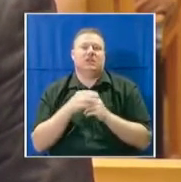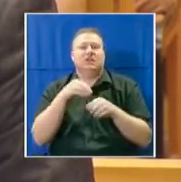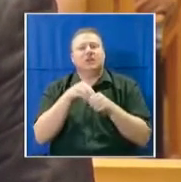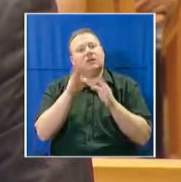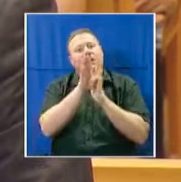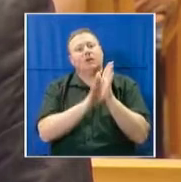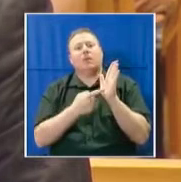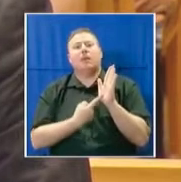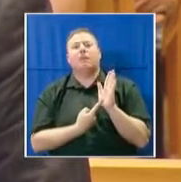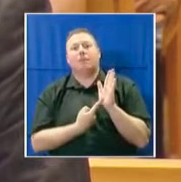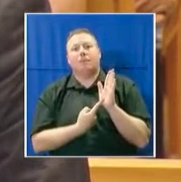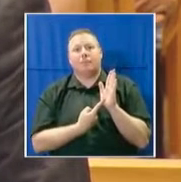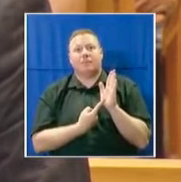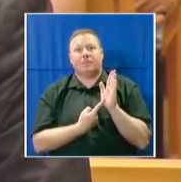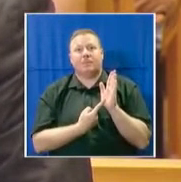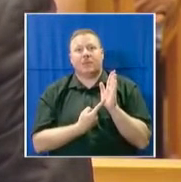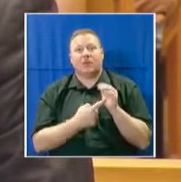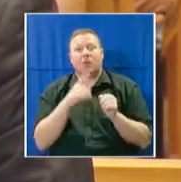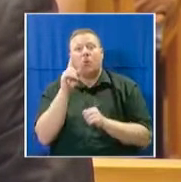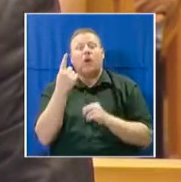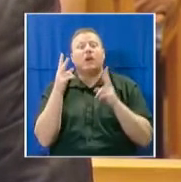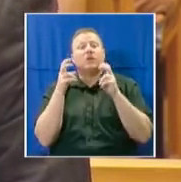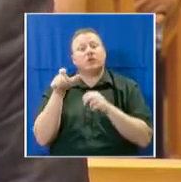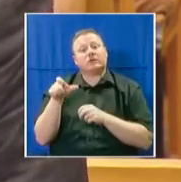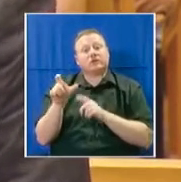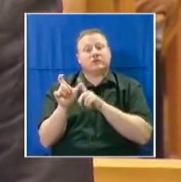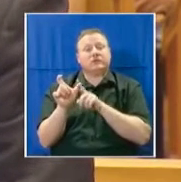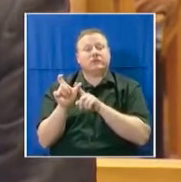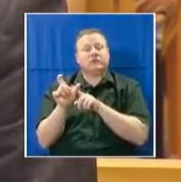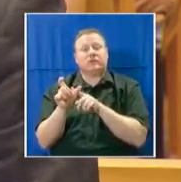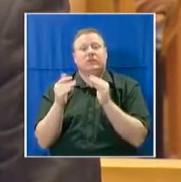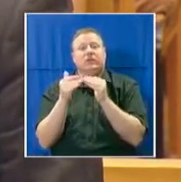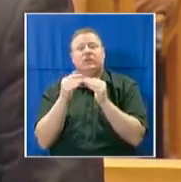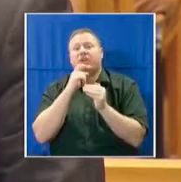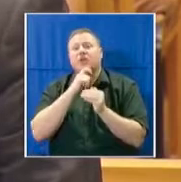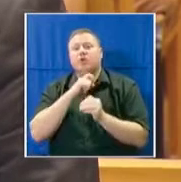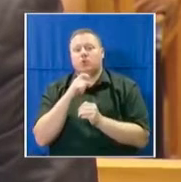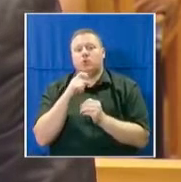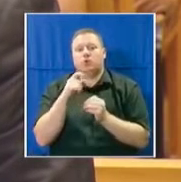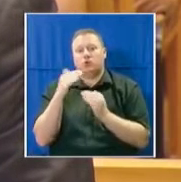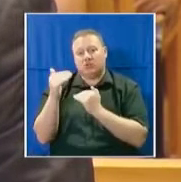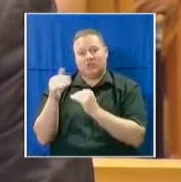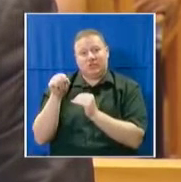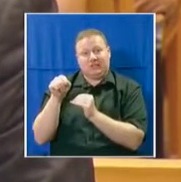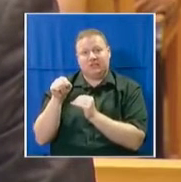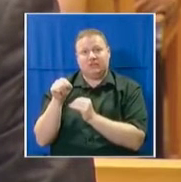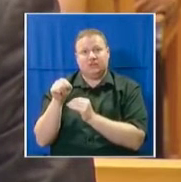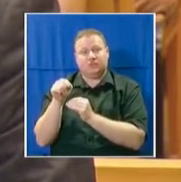is on the exceptions. And they argue at that level